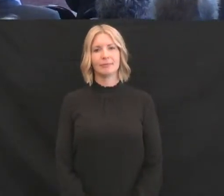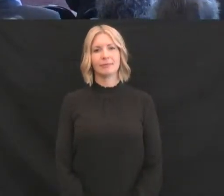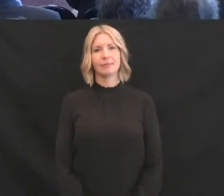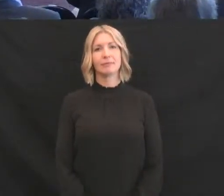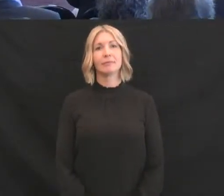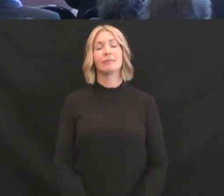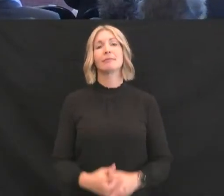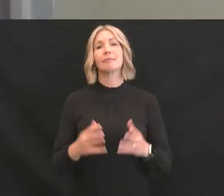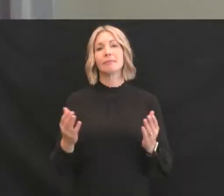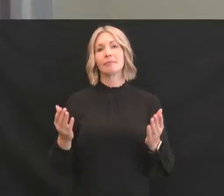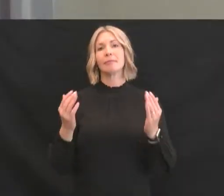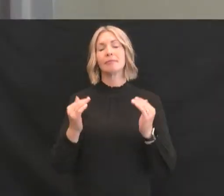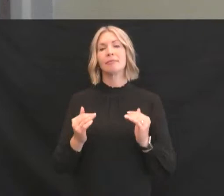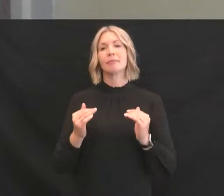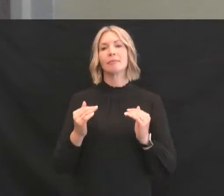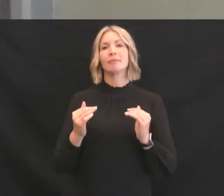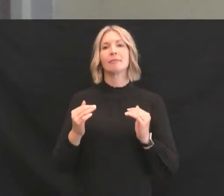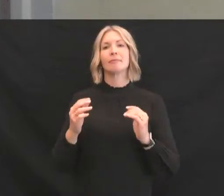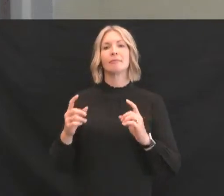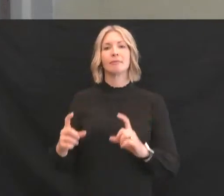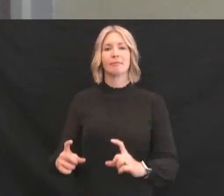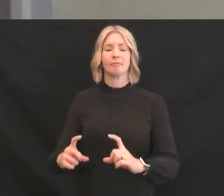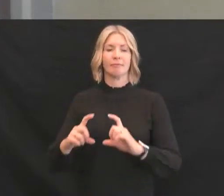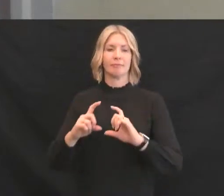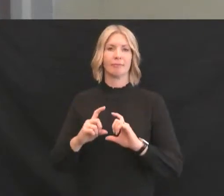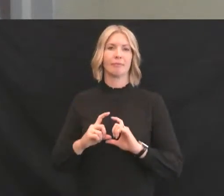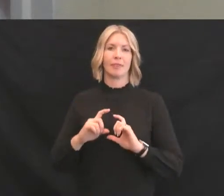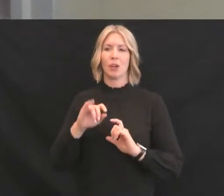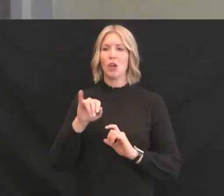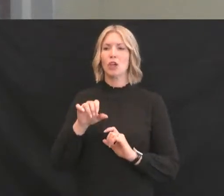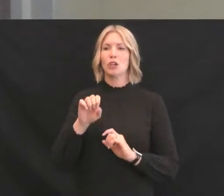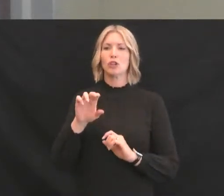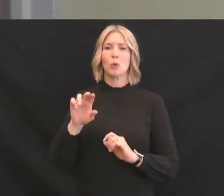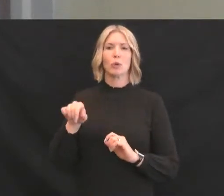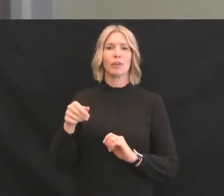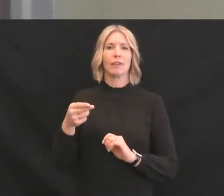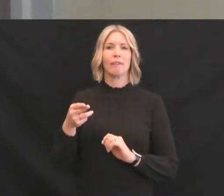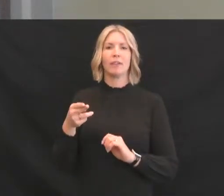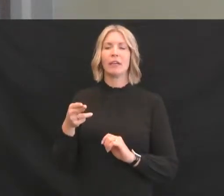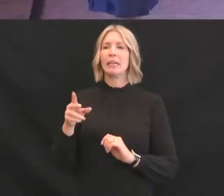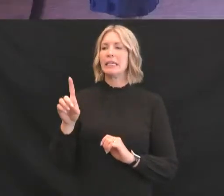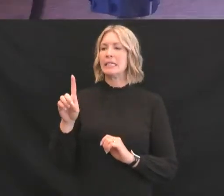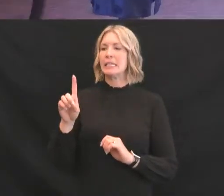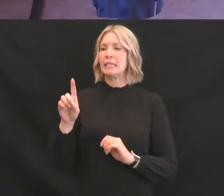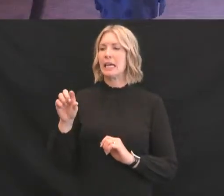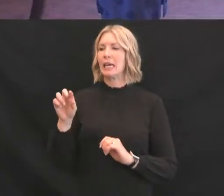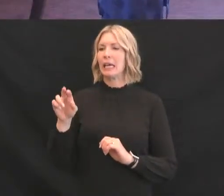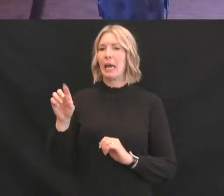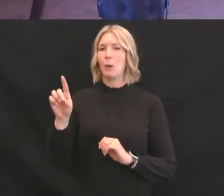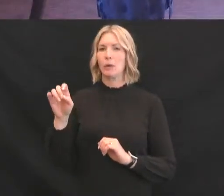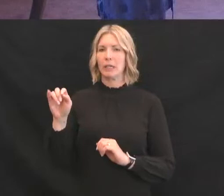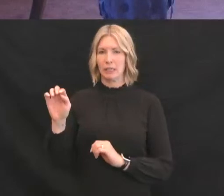To receive the Order of Newfoundland and Labrador, Joseph D. Gowdy.